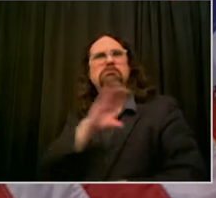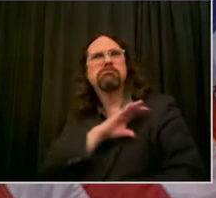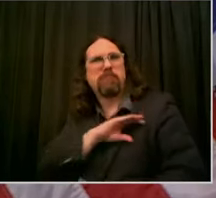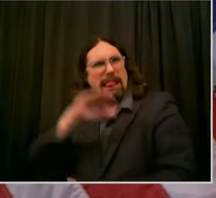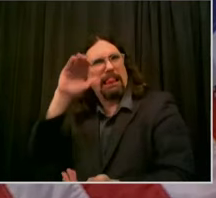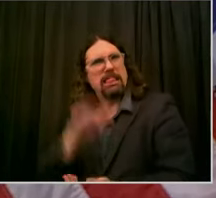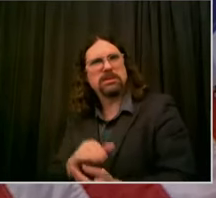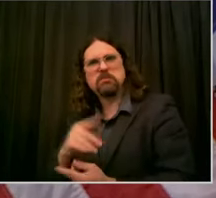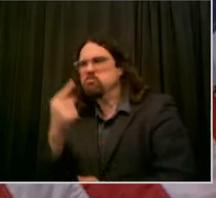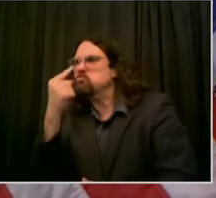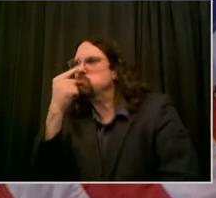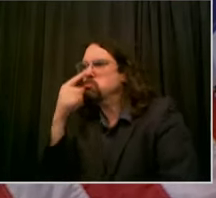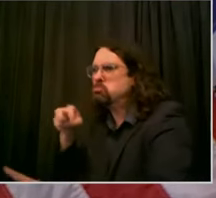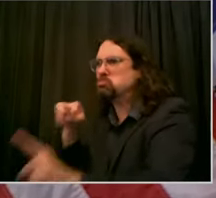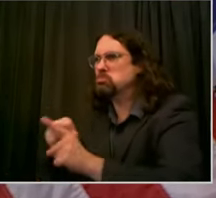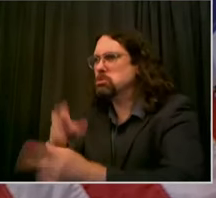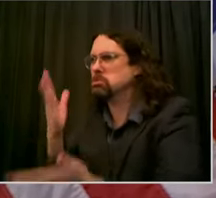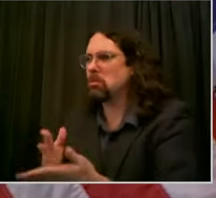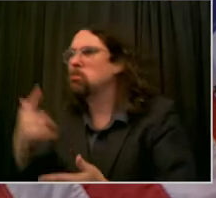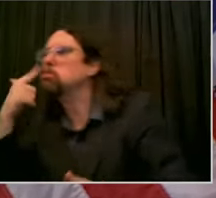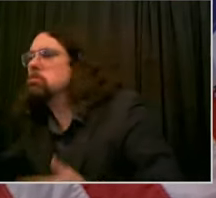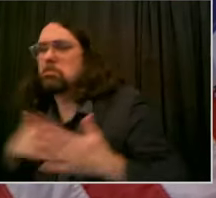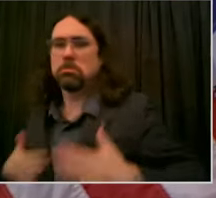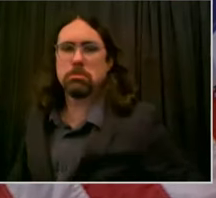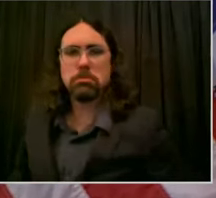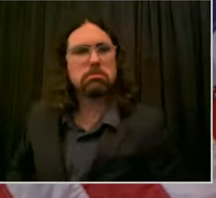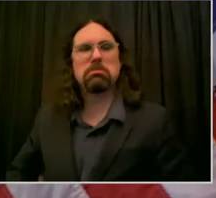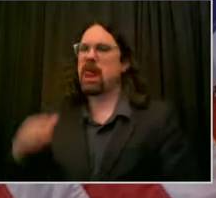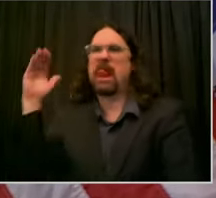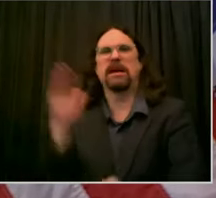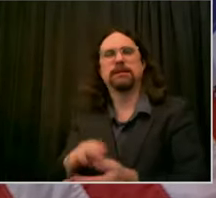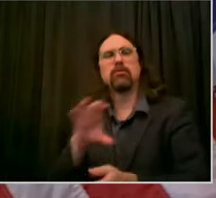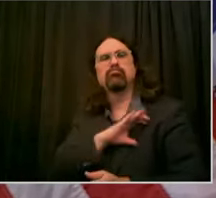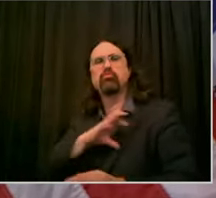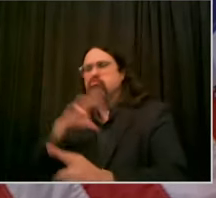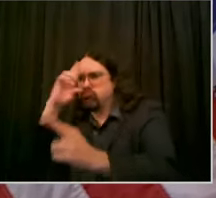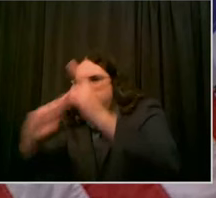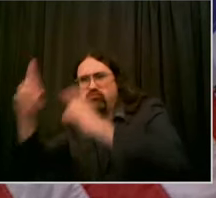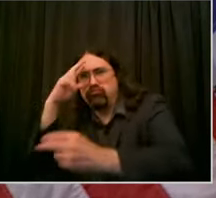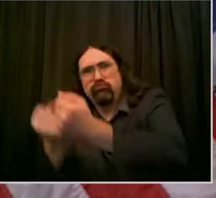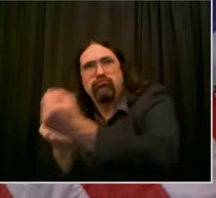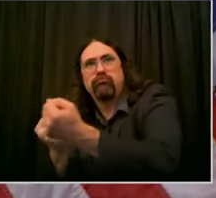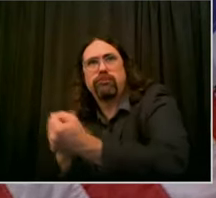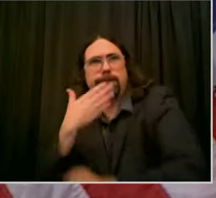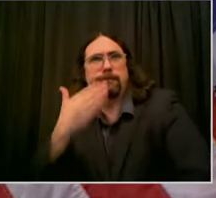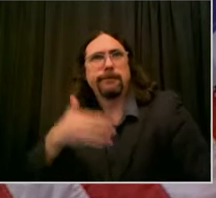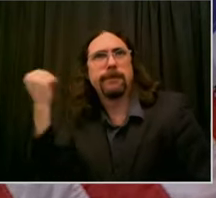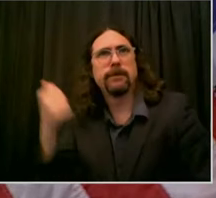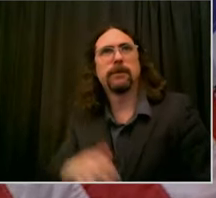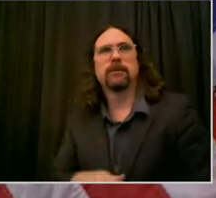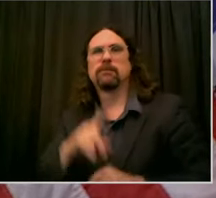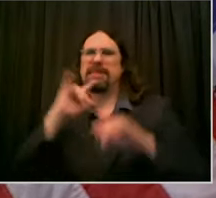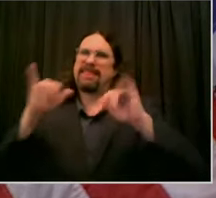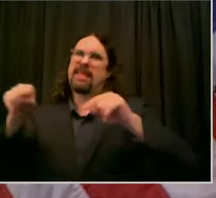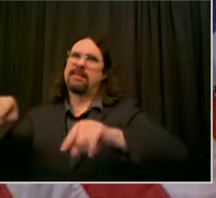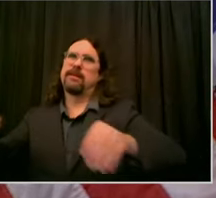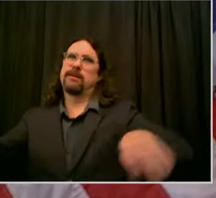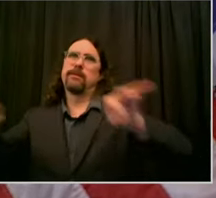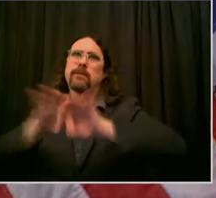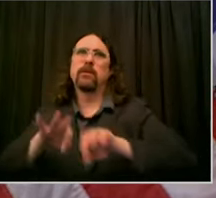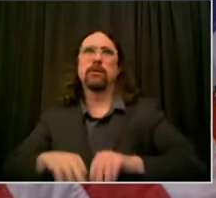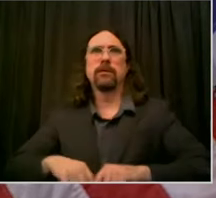the go-to all the time. Bill Bratton said this to me a long time ago. He said arrest is one tool of police officers. You train officers